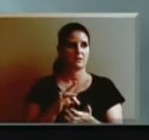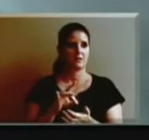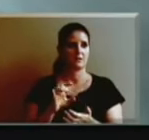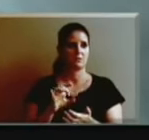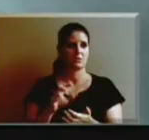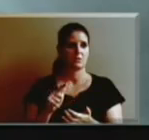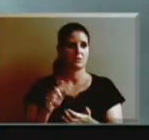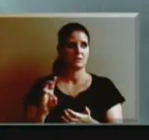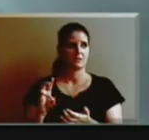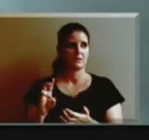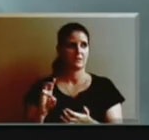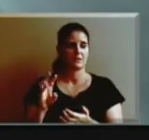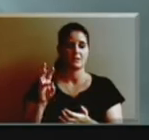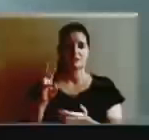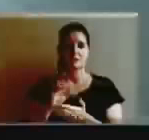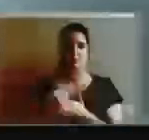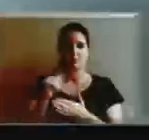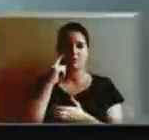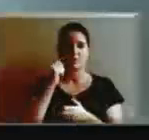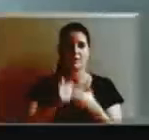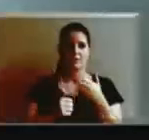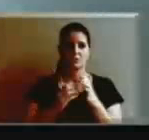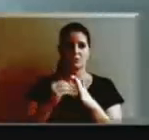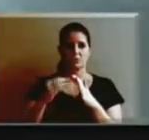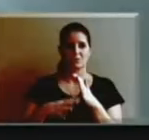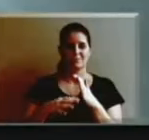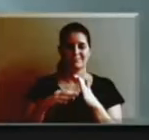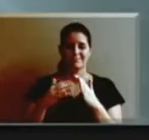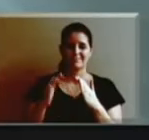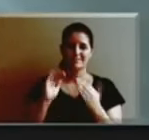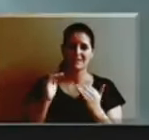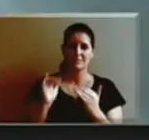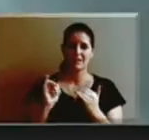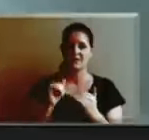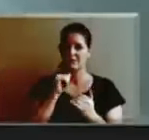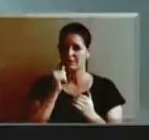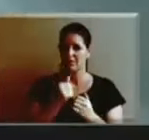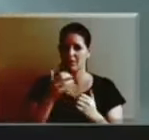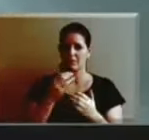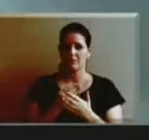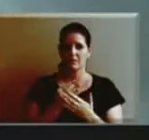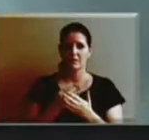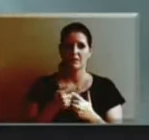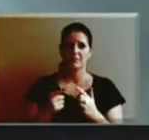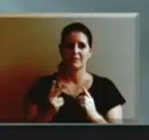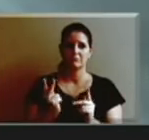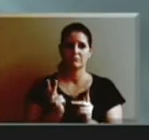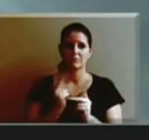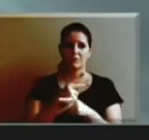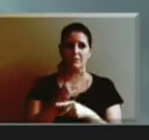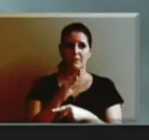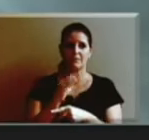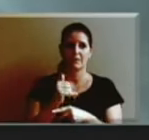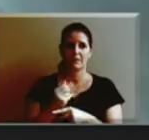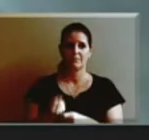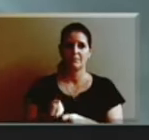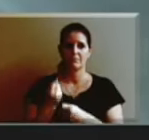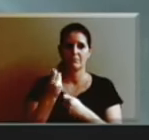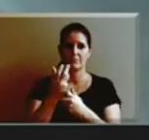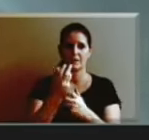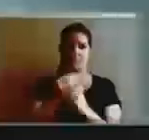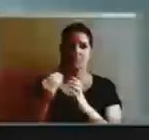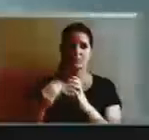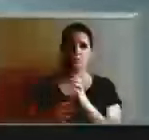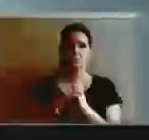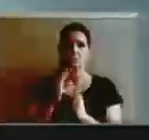$3,827. Now, $6 a student may not sound like a lot, but when you multiply it times the number of students that we have in this district, then